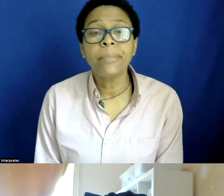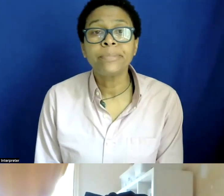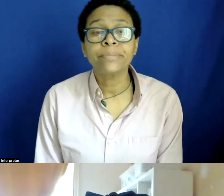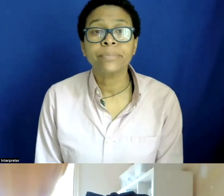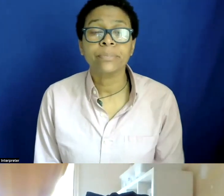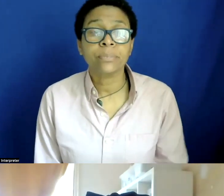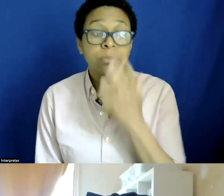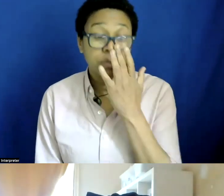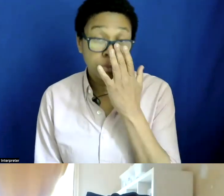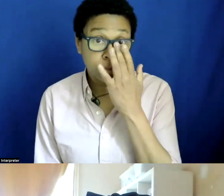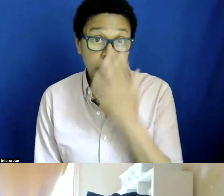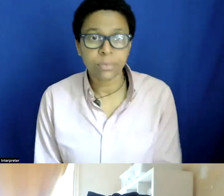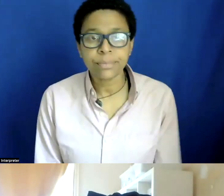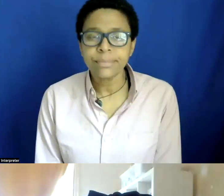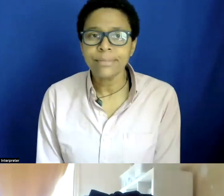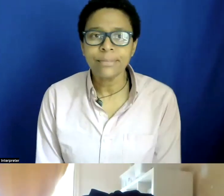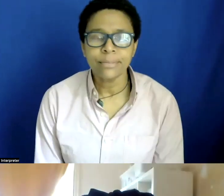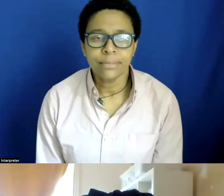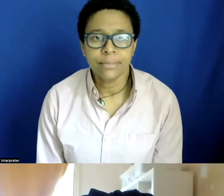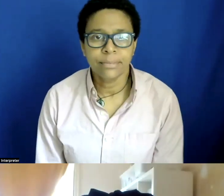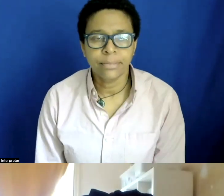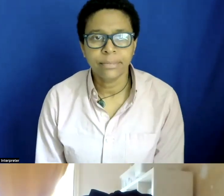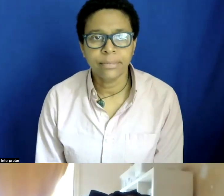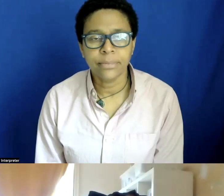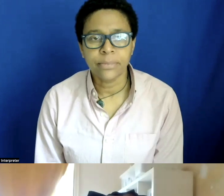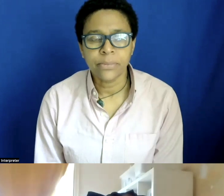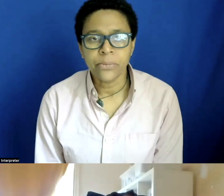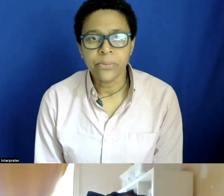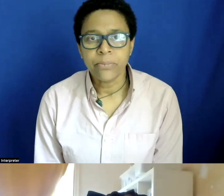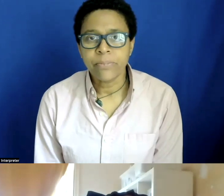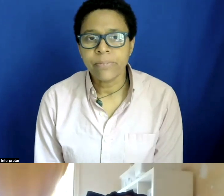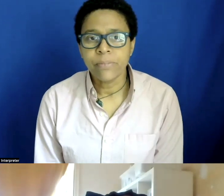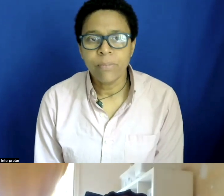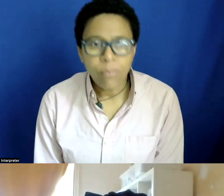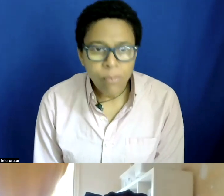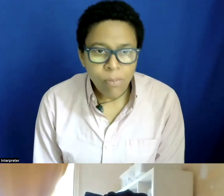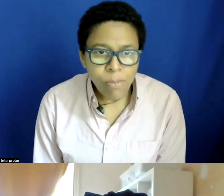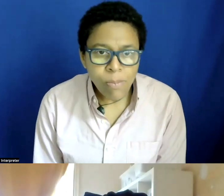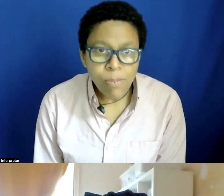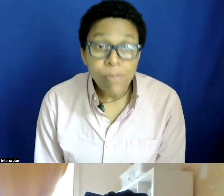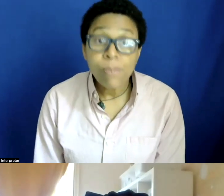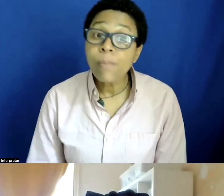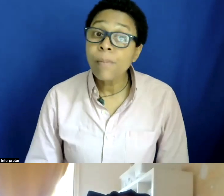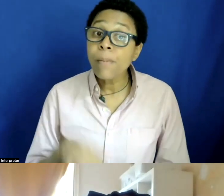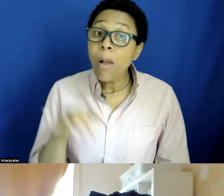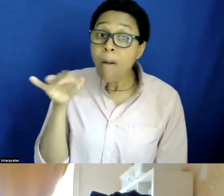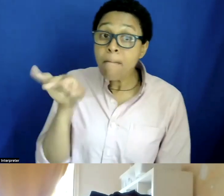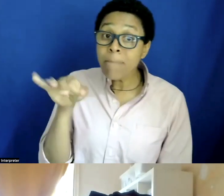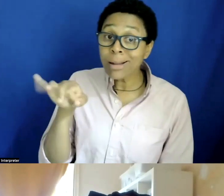Let's have a look. I'm here listed off screen for a bit. That's fine, Michelle, don't worry. Belle, you've got something that you would like to share?